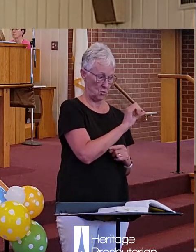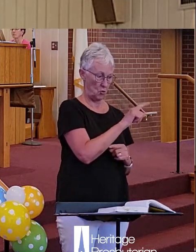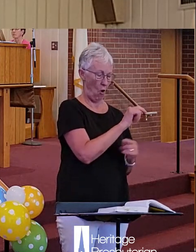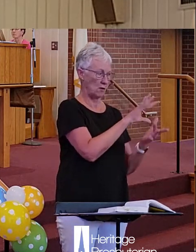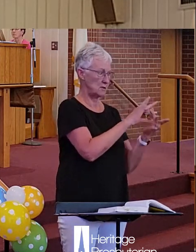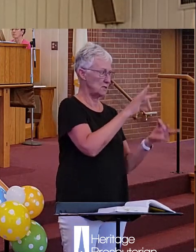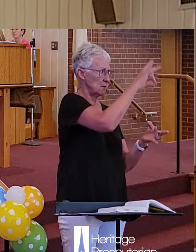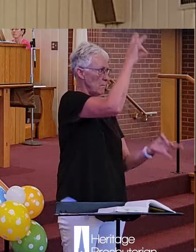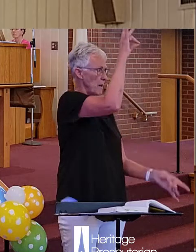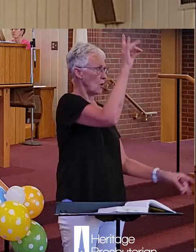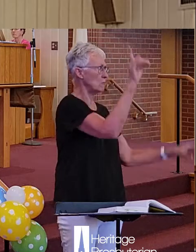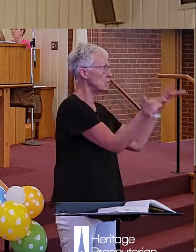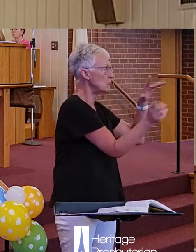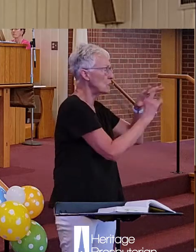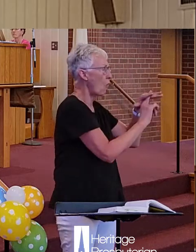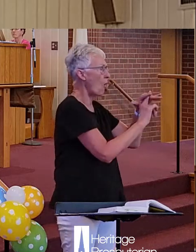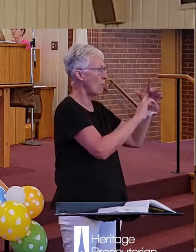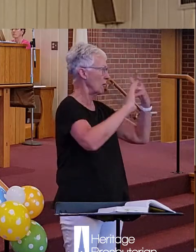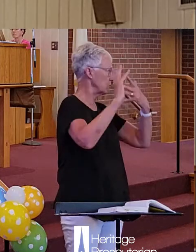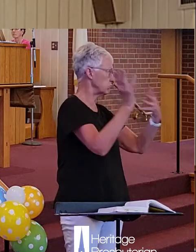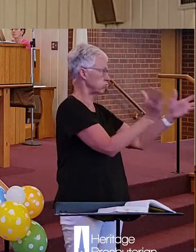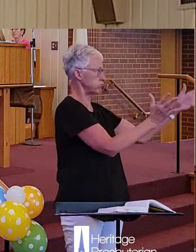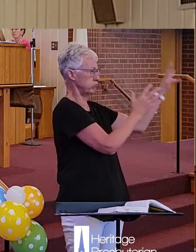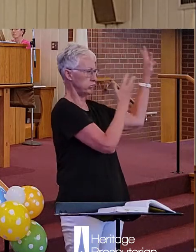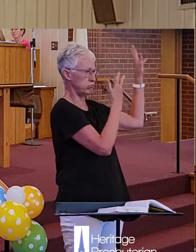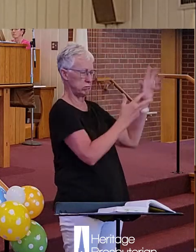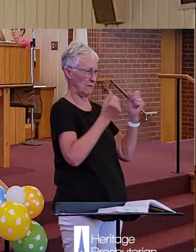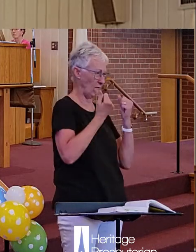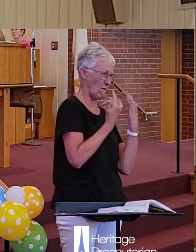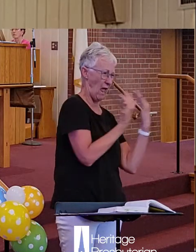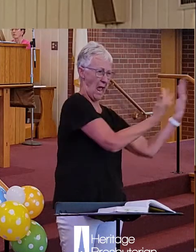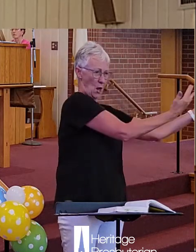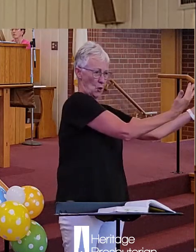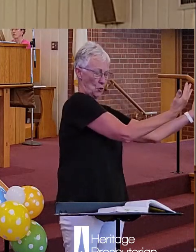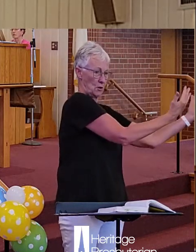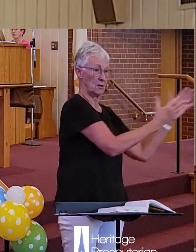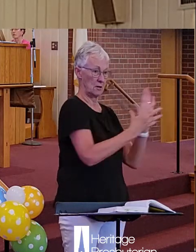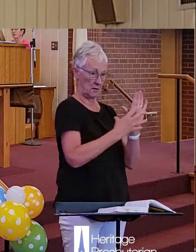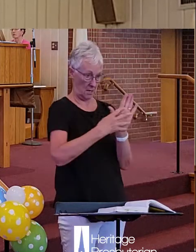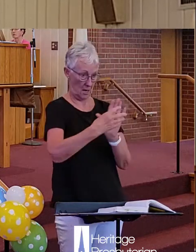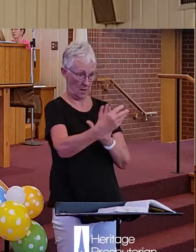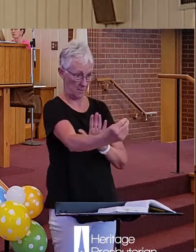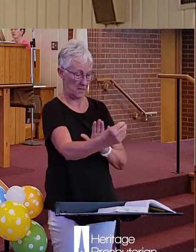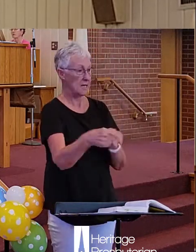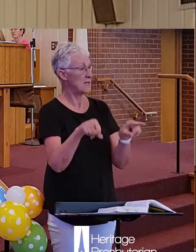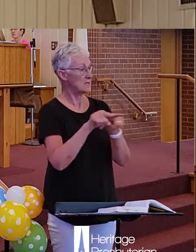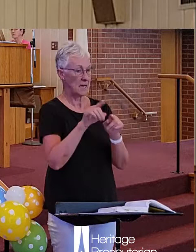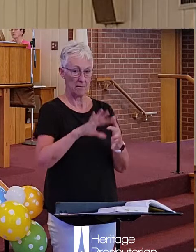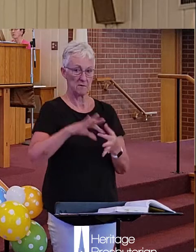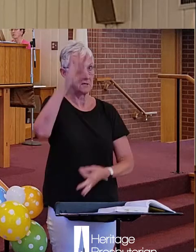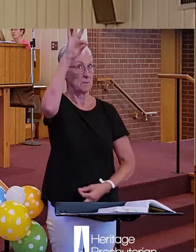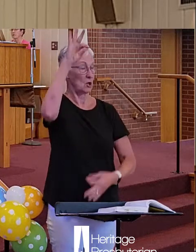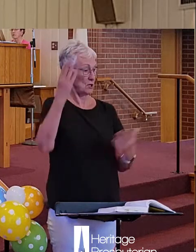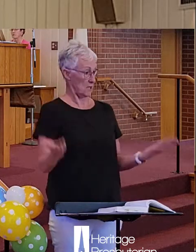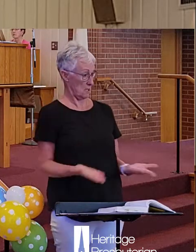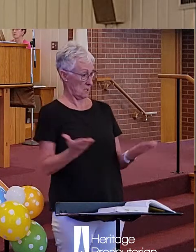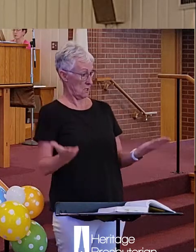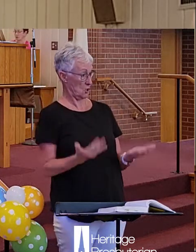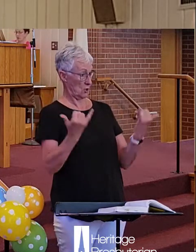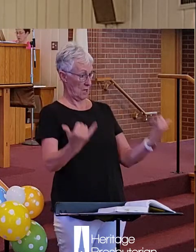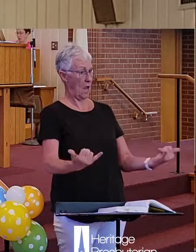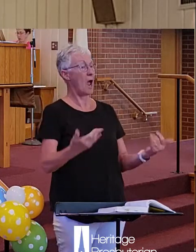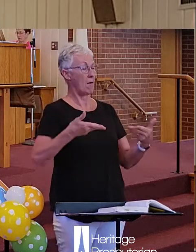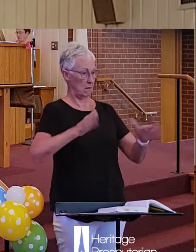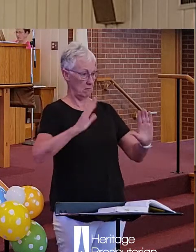wind and tongues of fire. That same Spirit is among us now. Let us